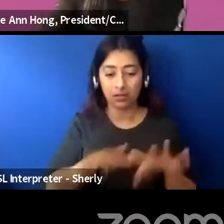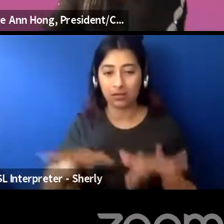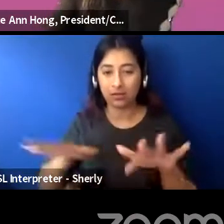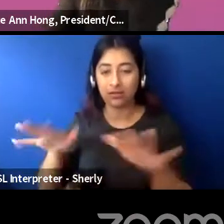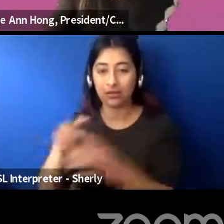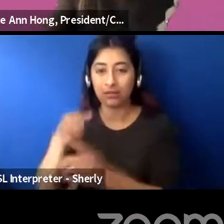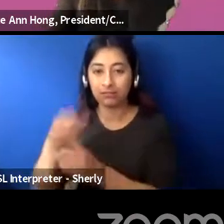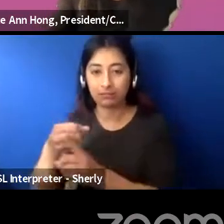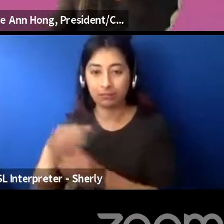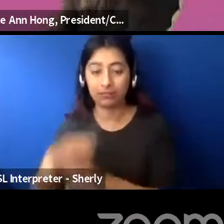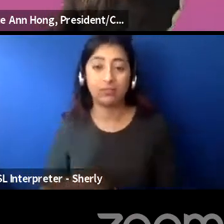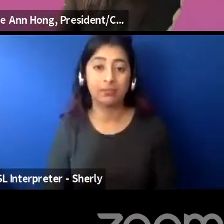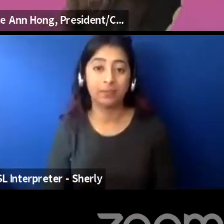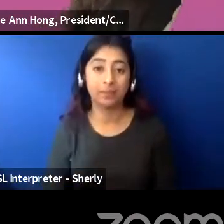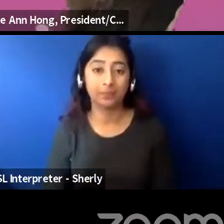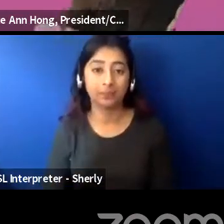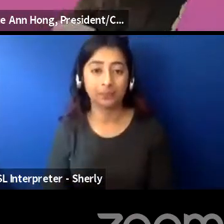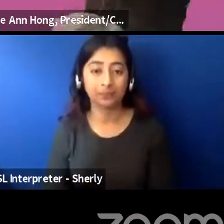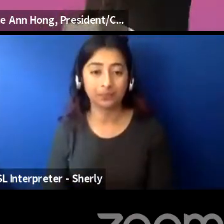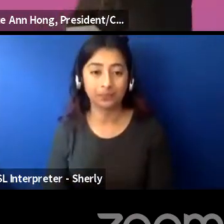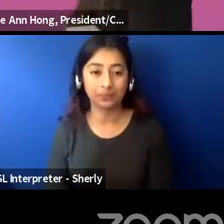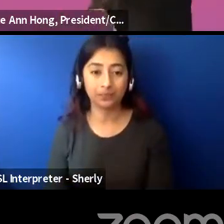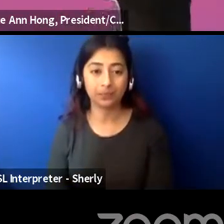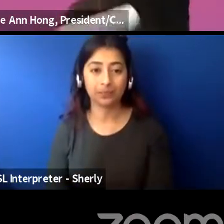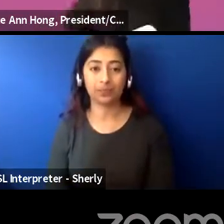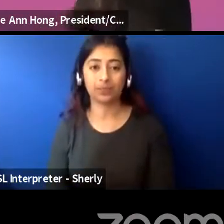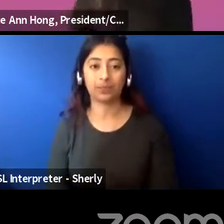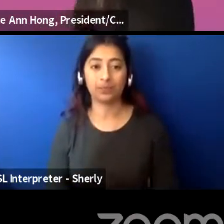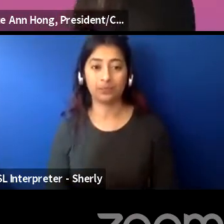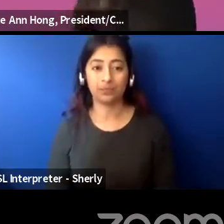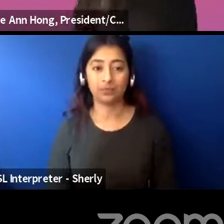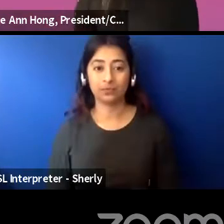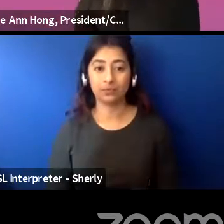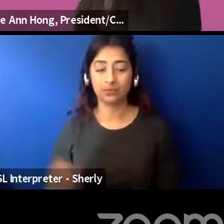is not only hold the corporate